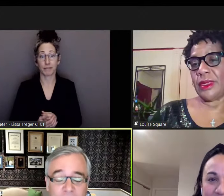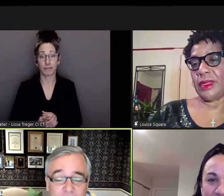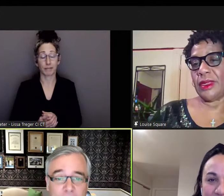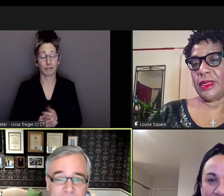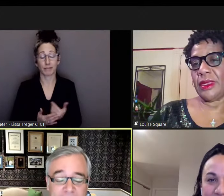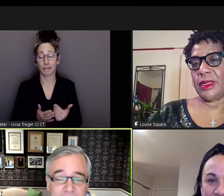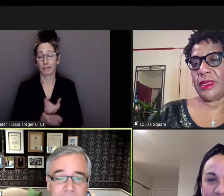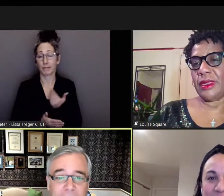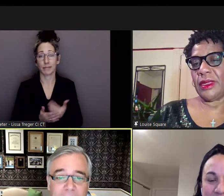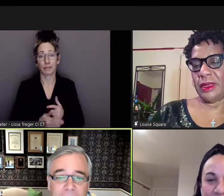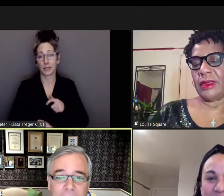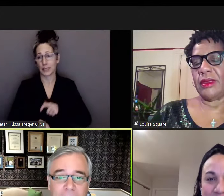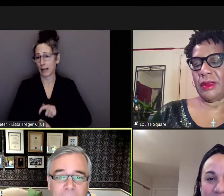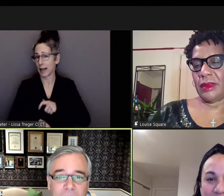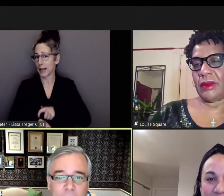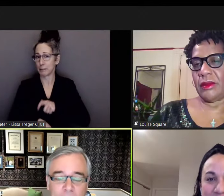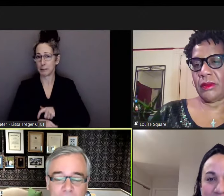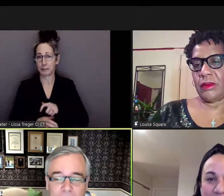don't know. Time will tell.